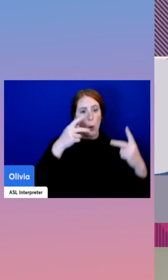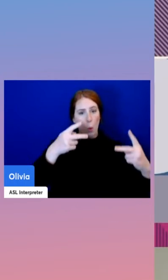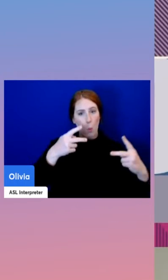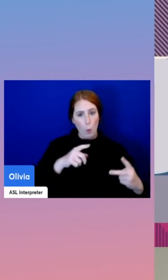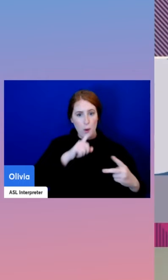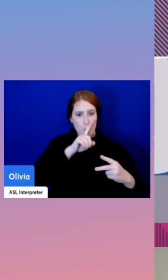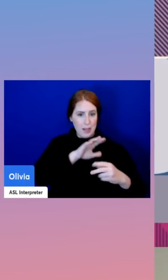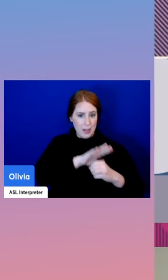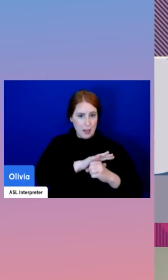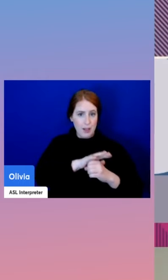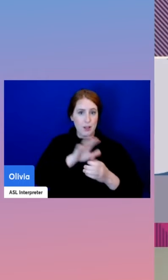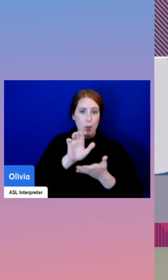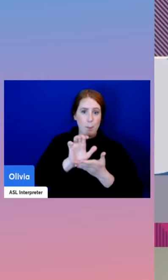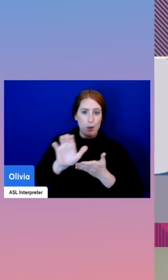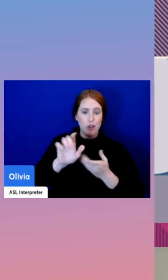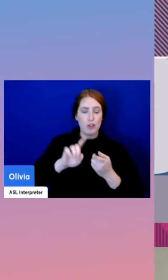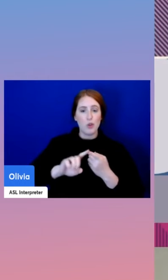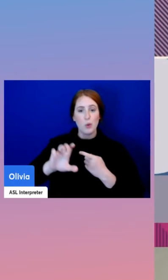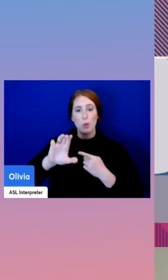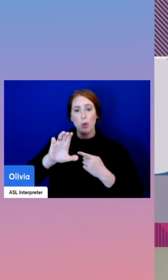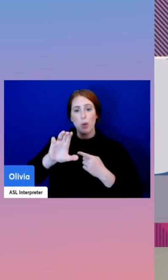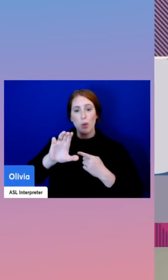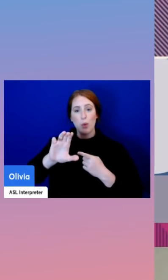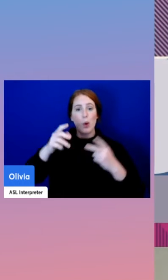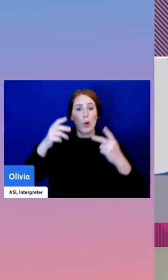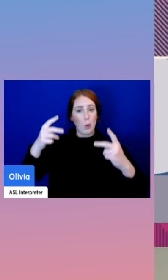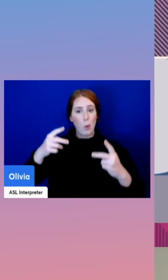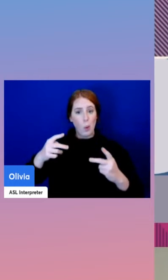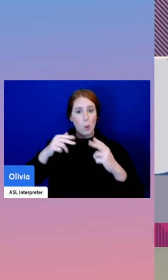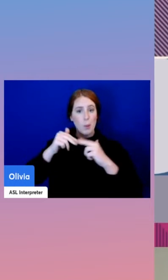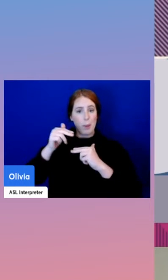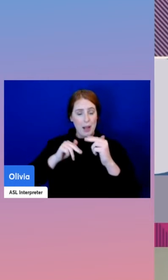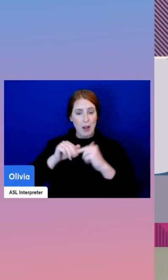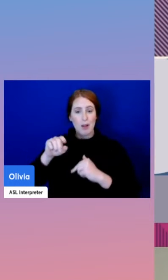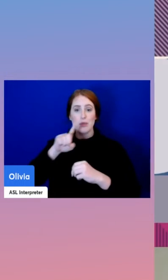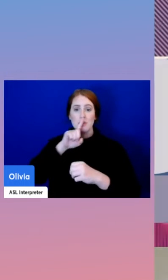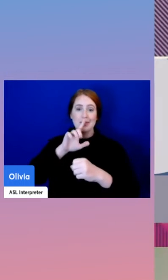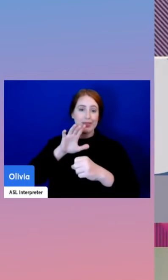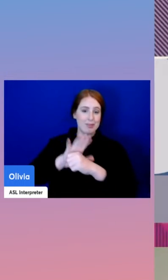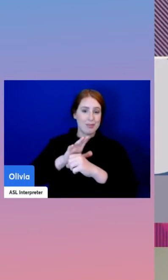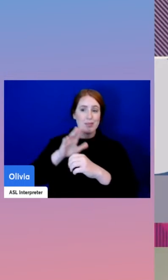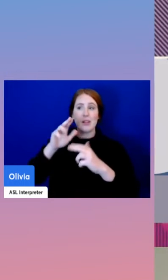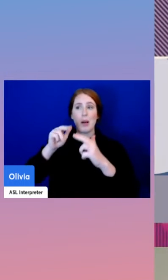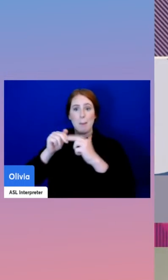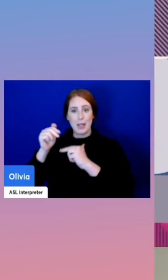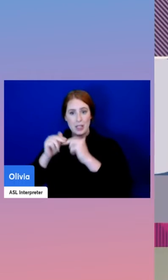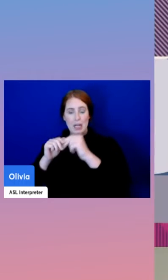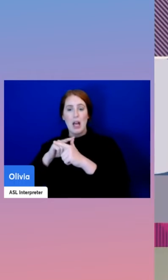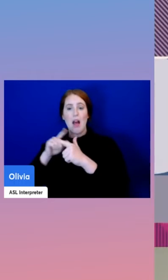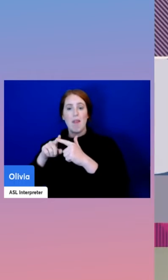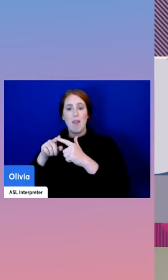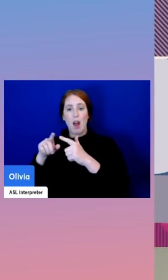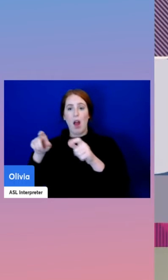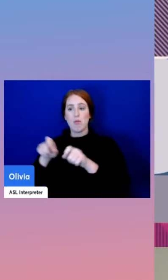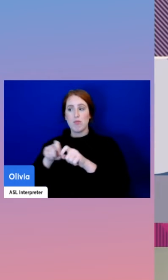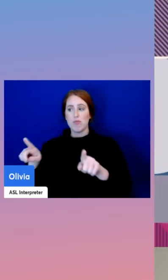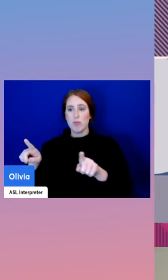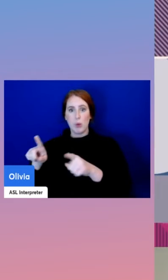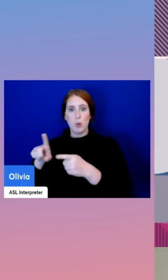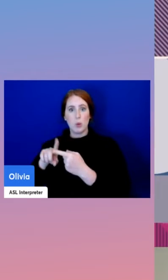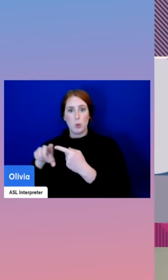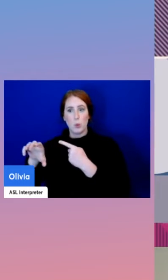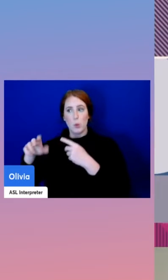it up to code build as soon as the code is committed, building it, and appropriately deploying the code as well. And we can have it, for example,